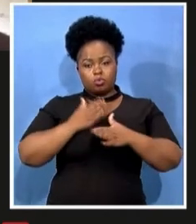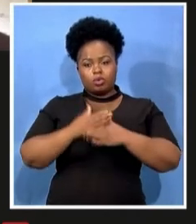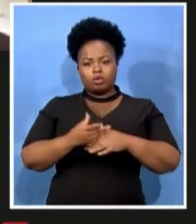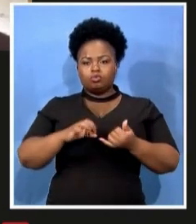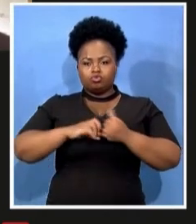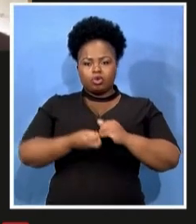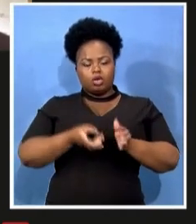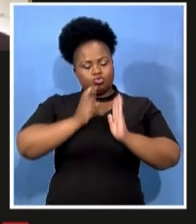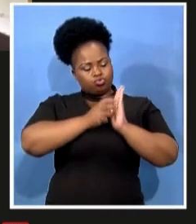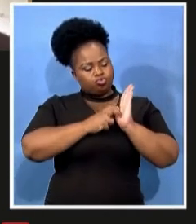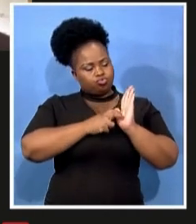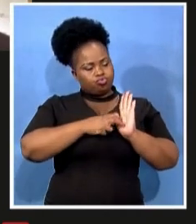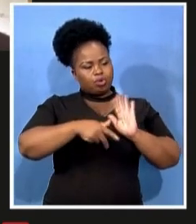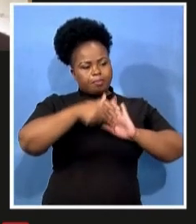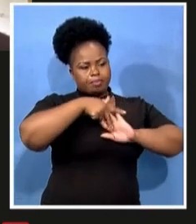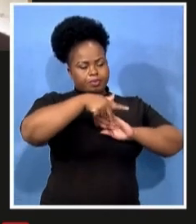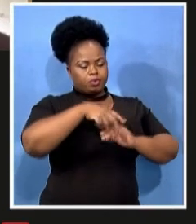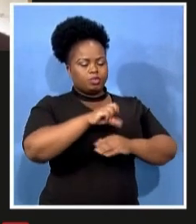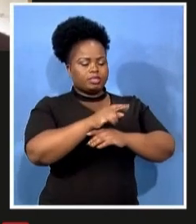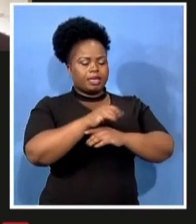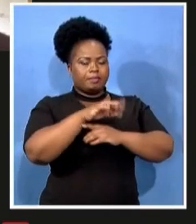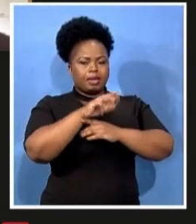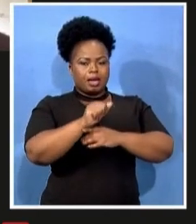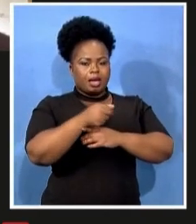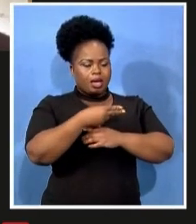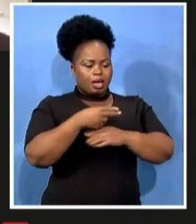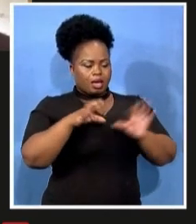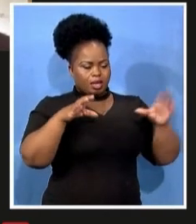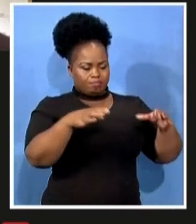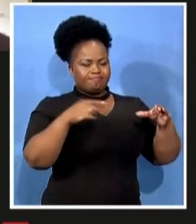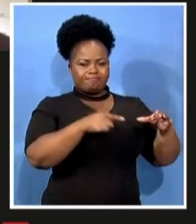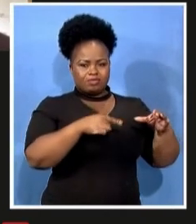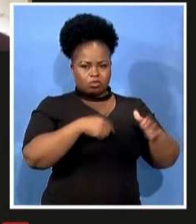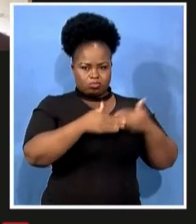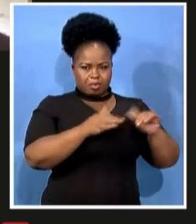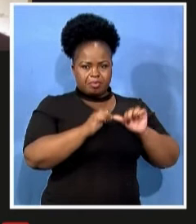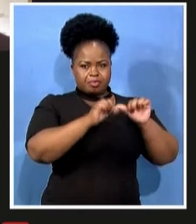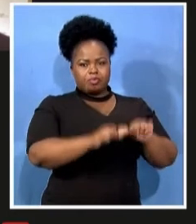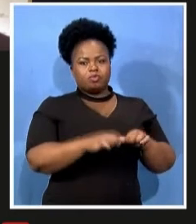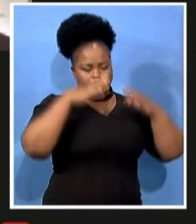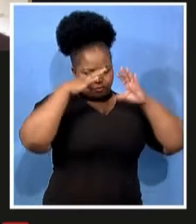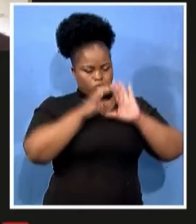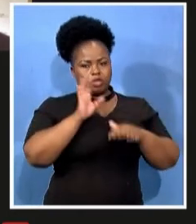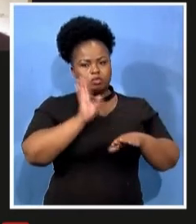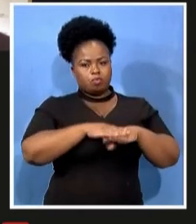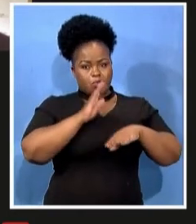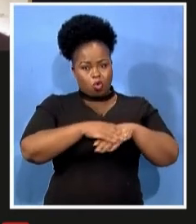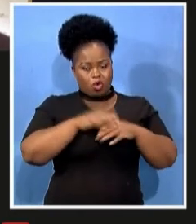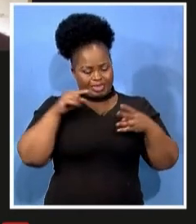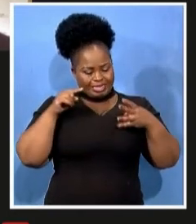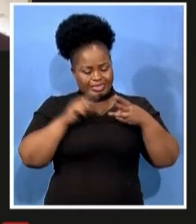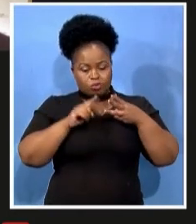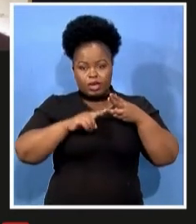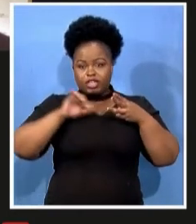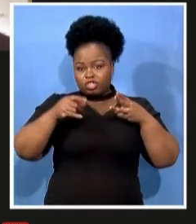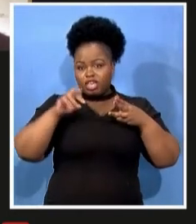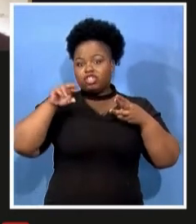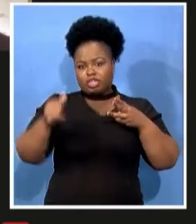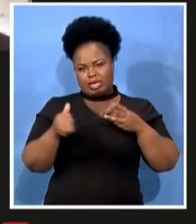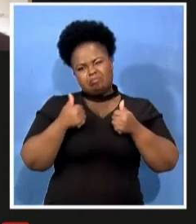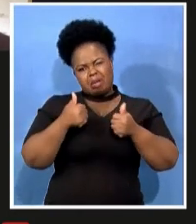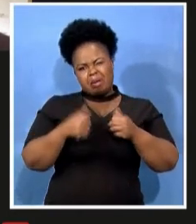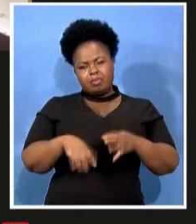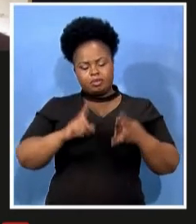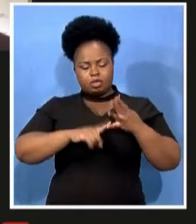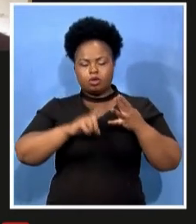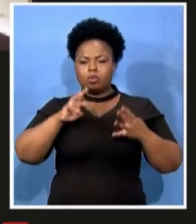that we need to focus on this because it's very promising. Then we've got Moderna, which is already being used in